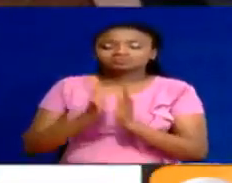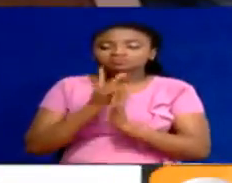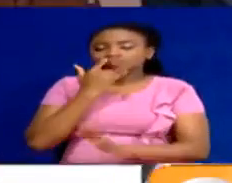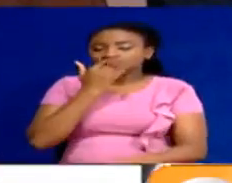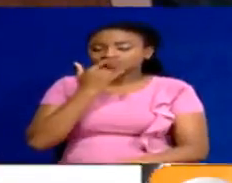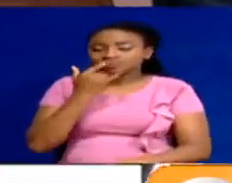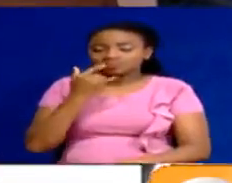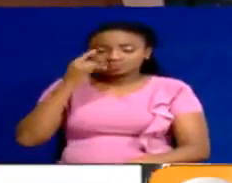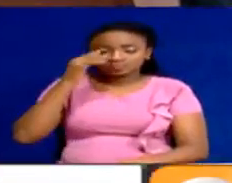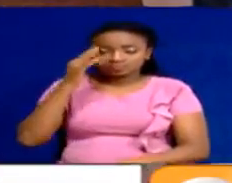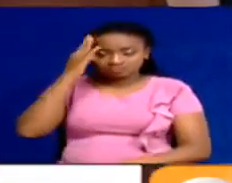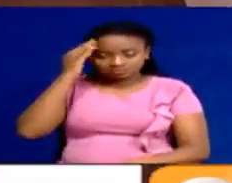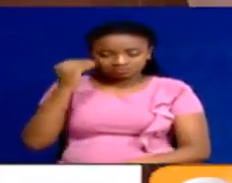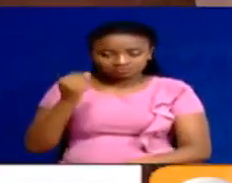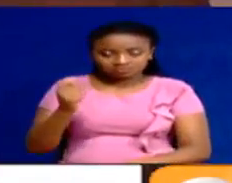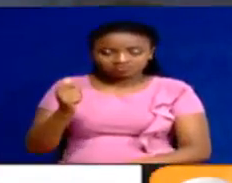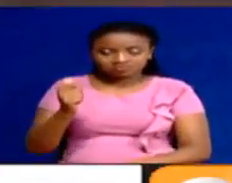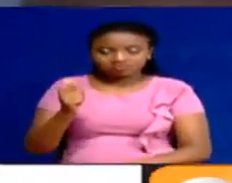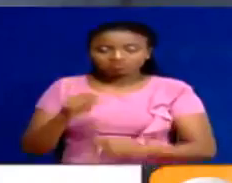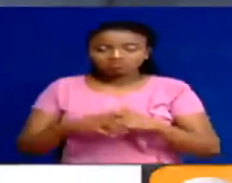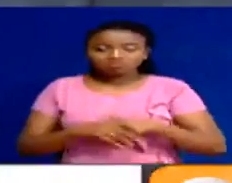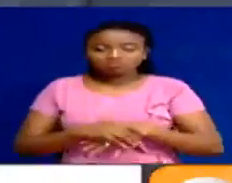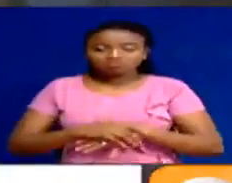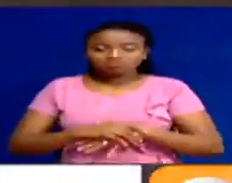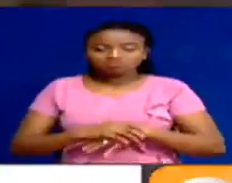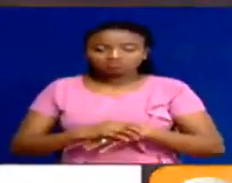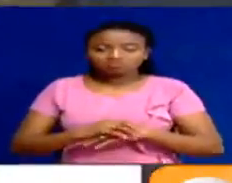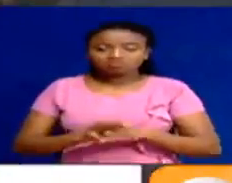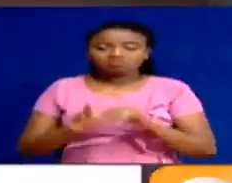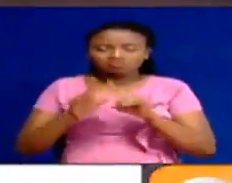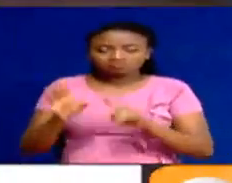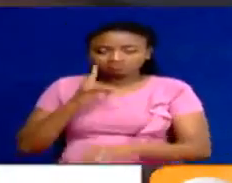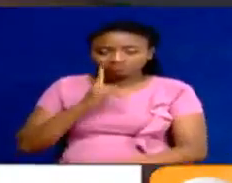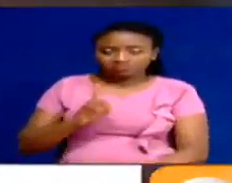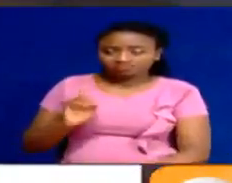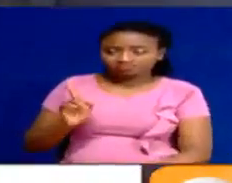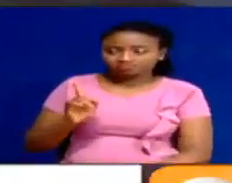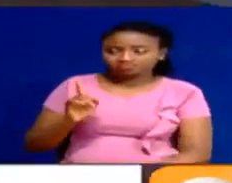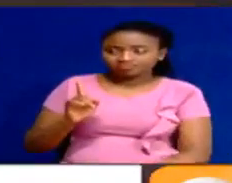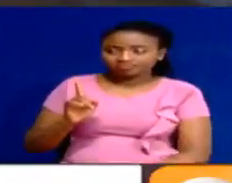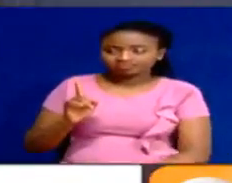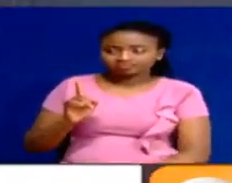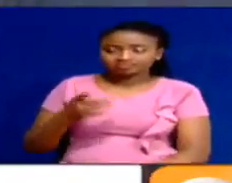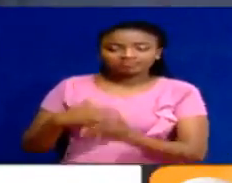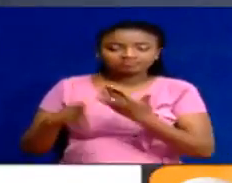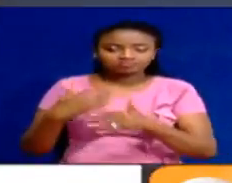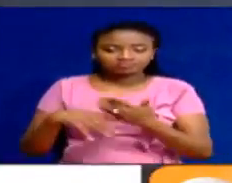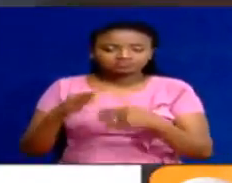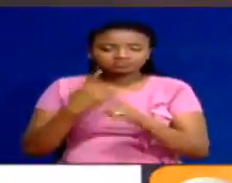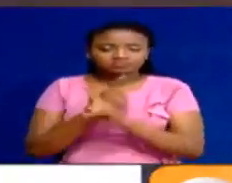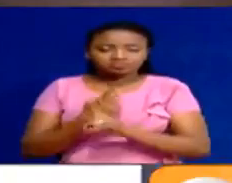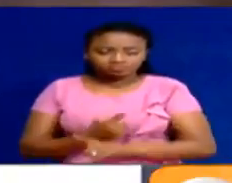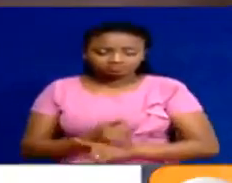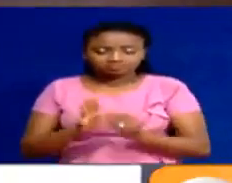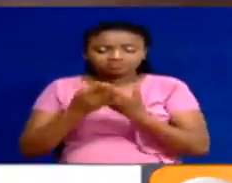a bit of red soil, which we use it as a binder. This is a mixture of fruits, which is helping the